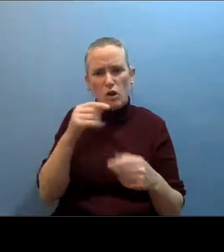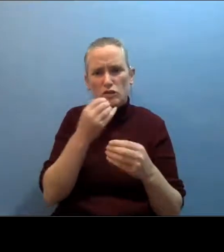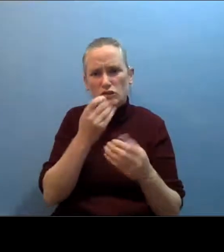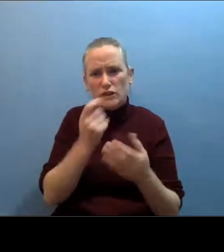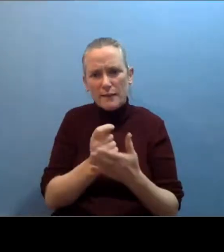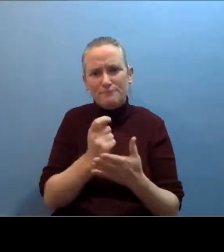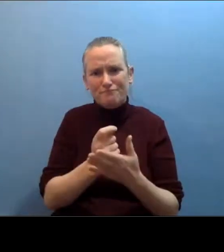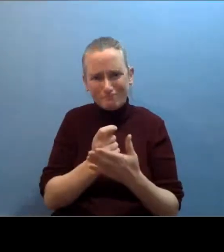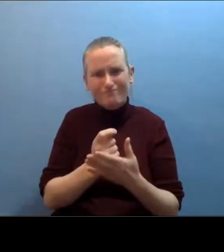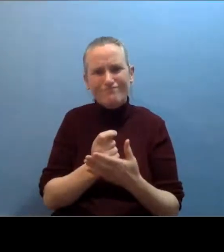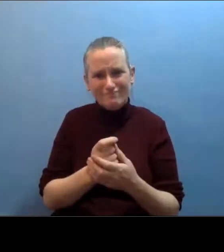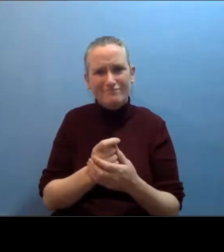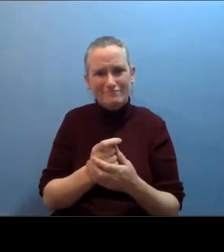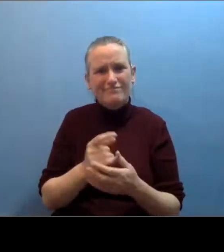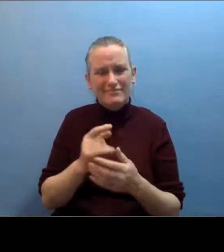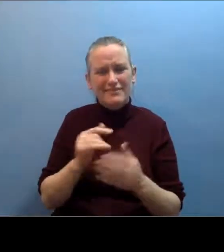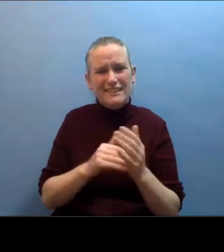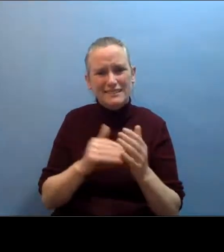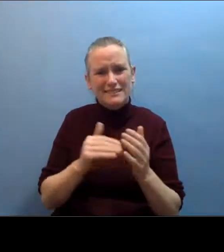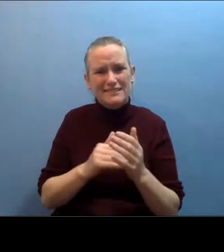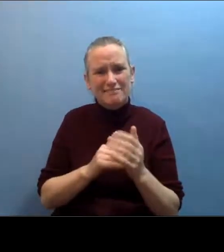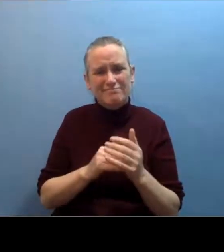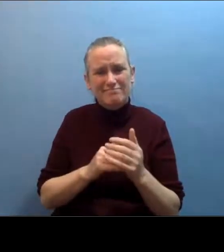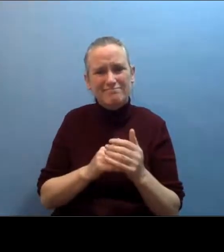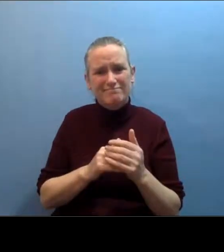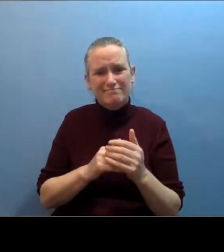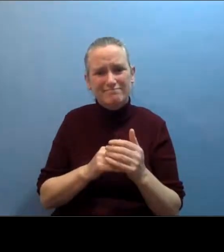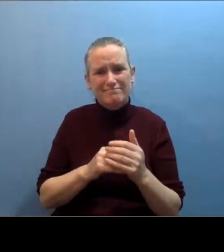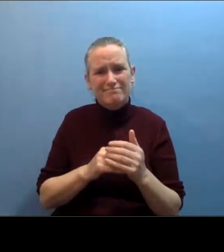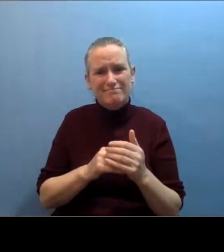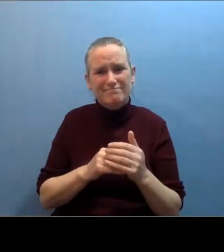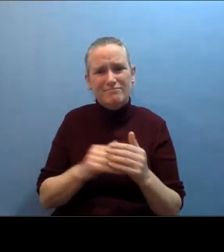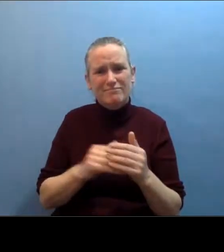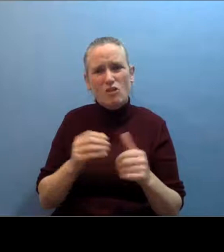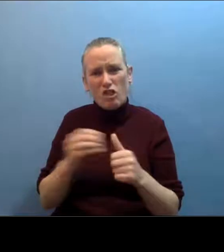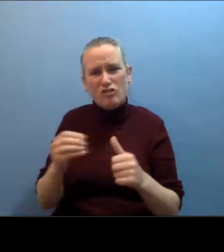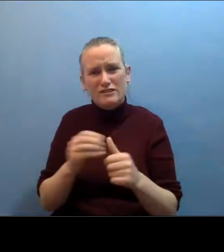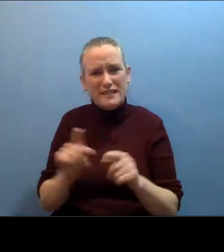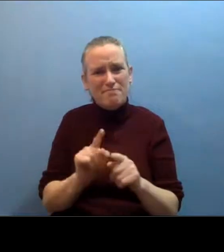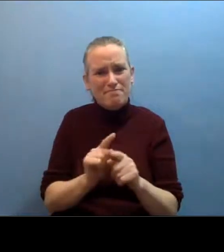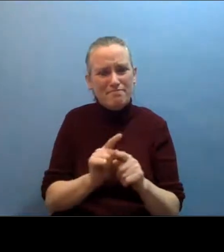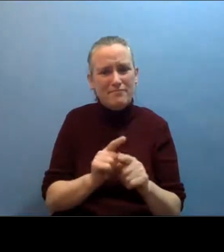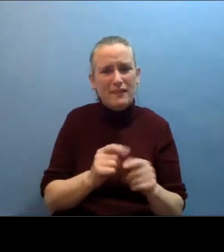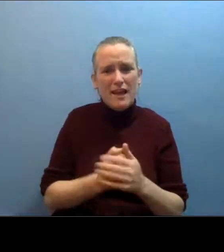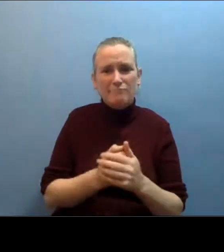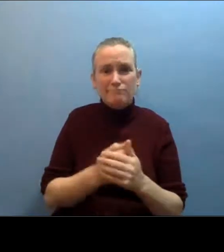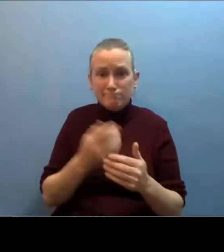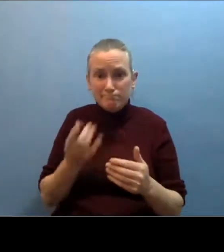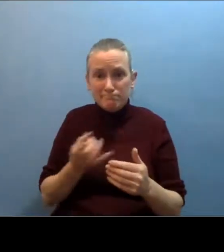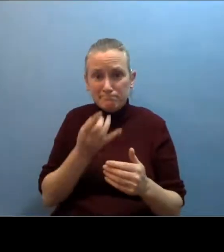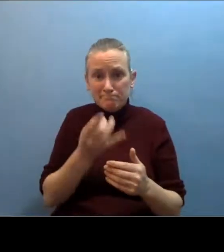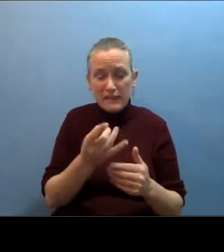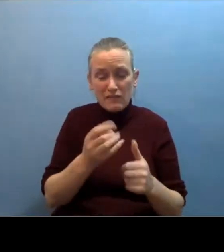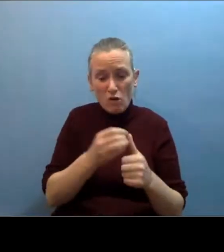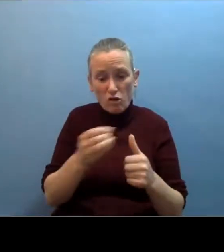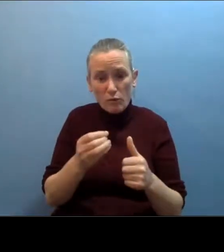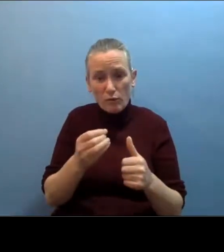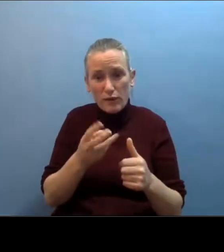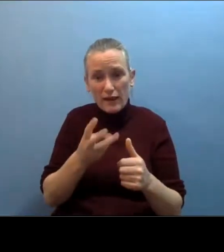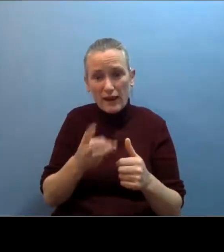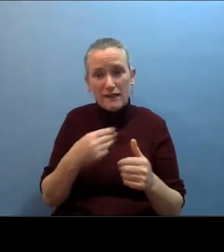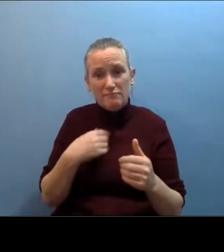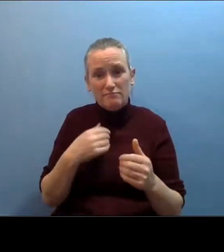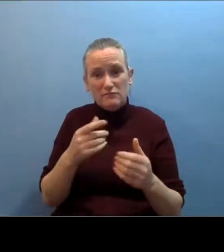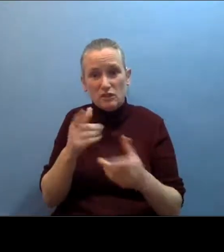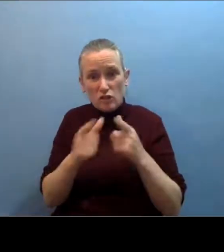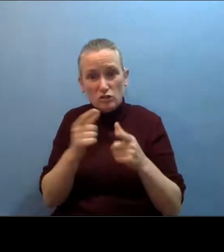do hear, and maybe checking in around, is there other ways that she can link in with other students in other years? It